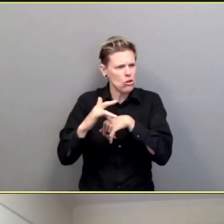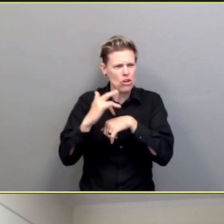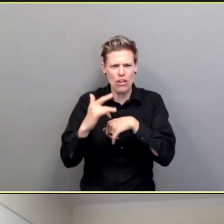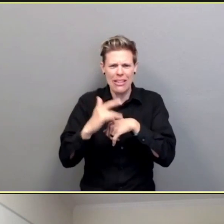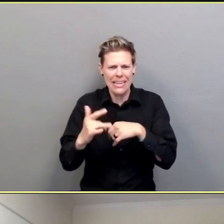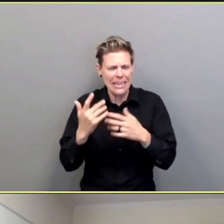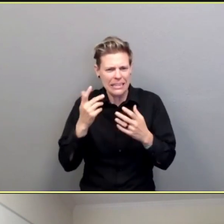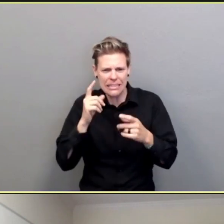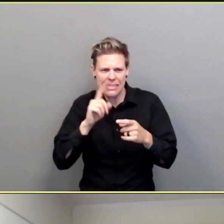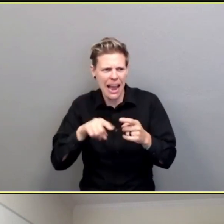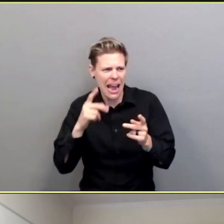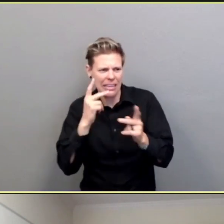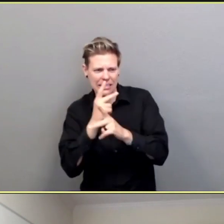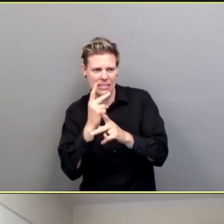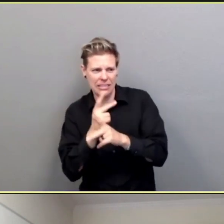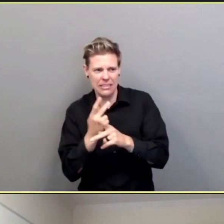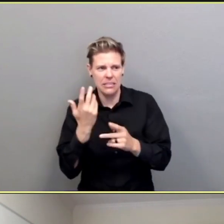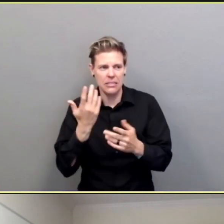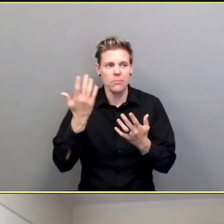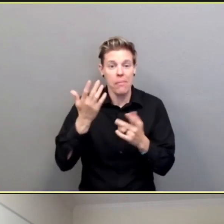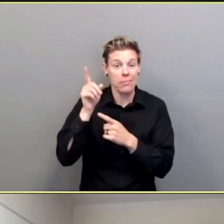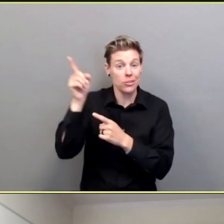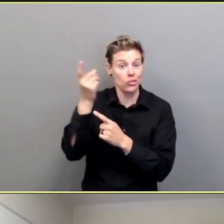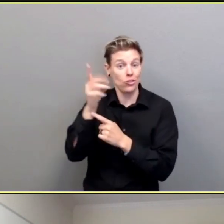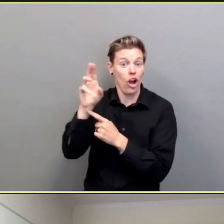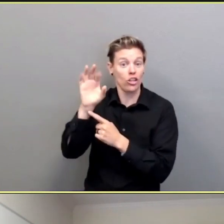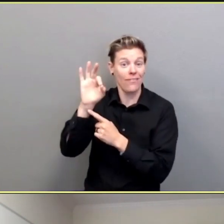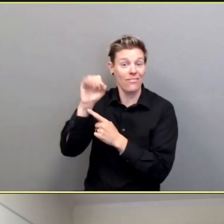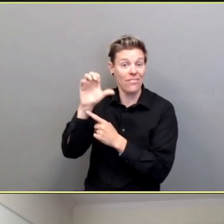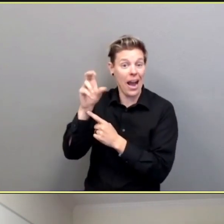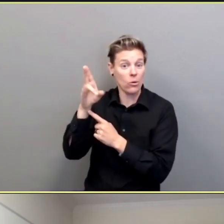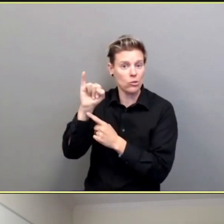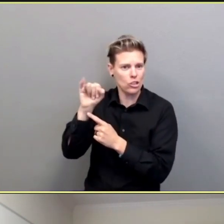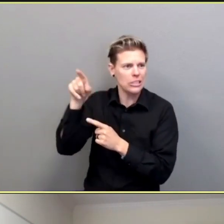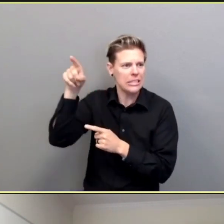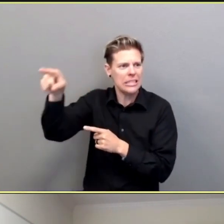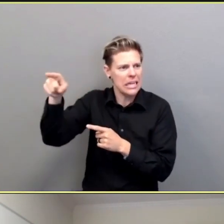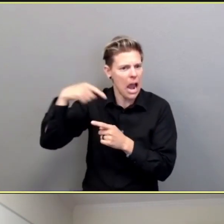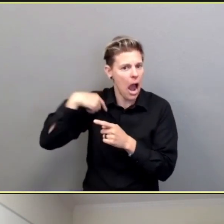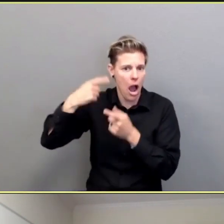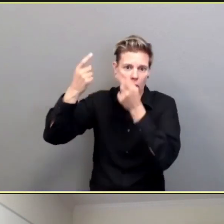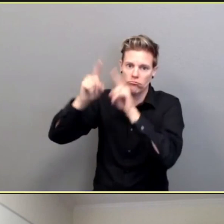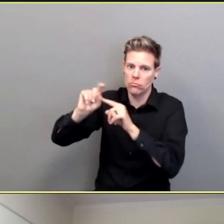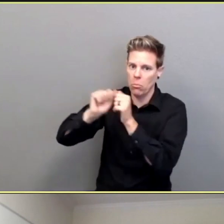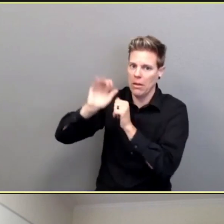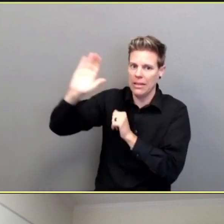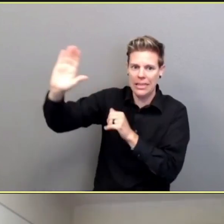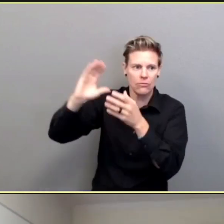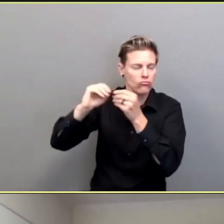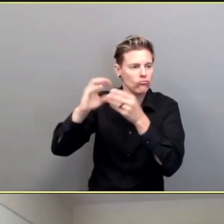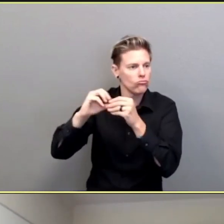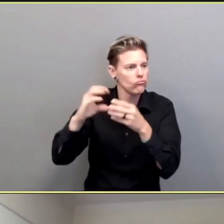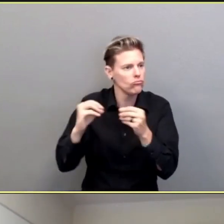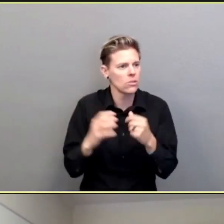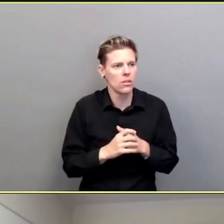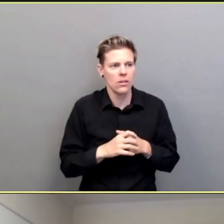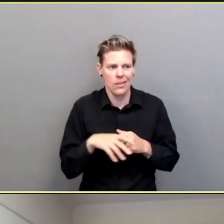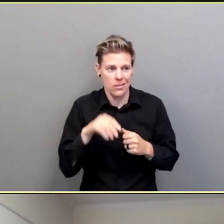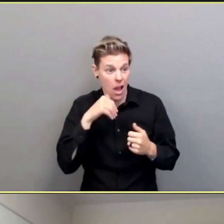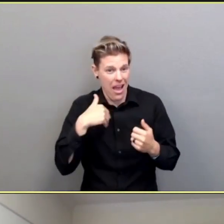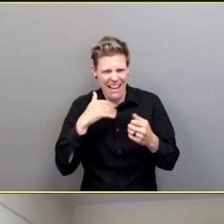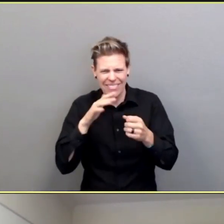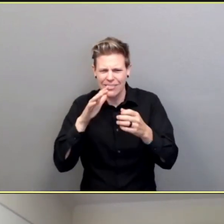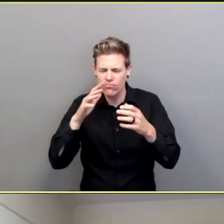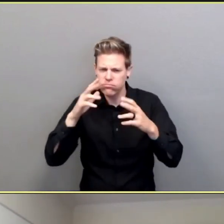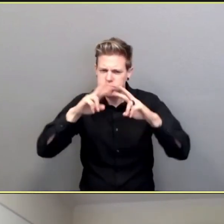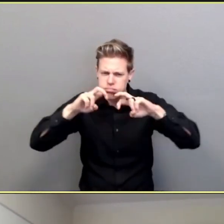Dr. Fauci. I think we don't have enough information yet to classify this as a variant of